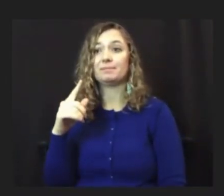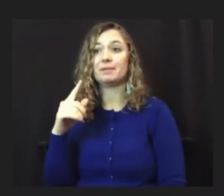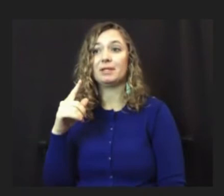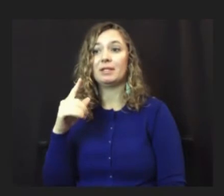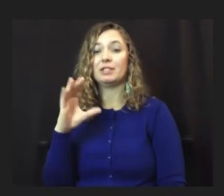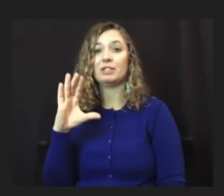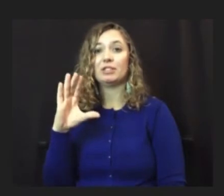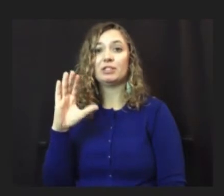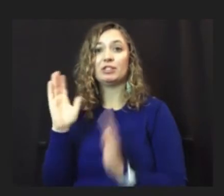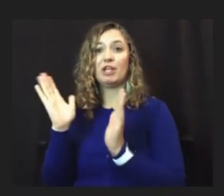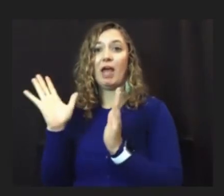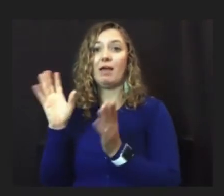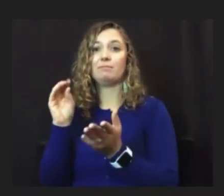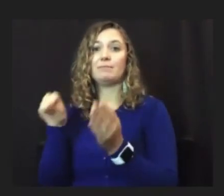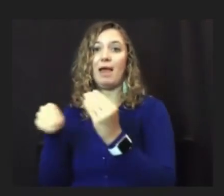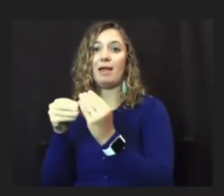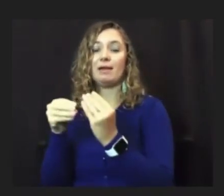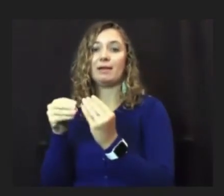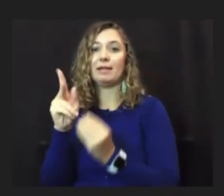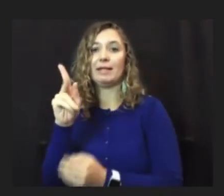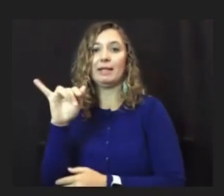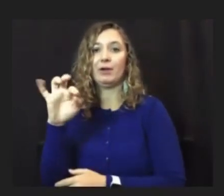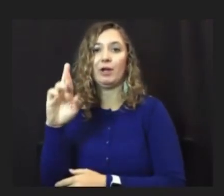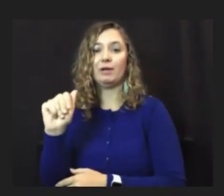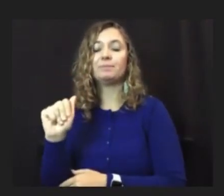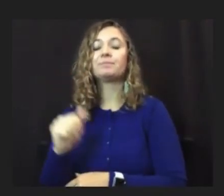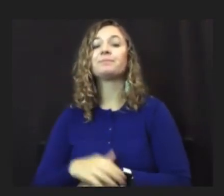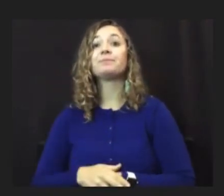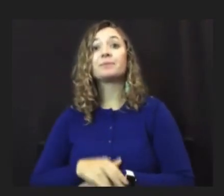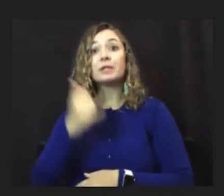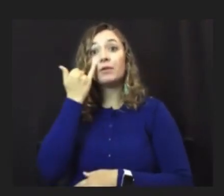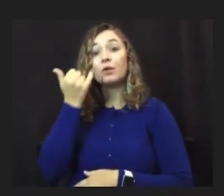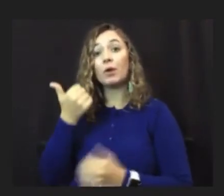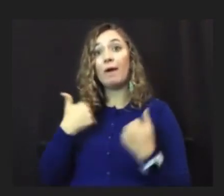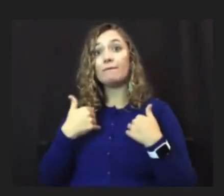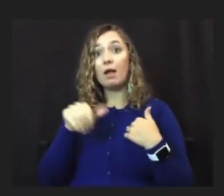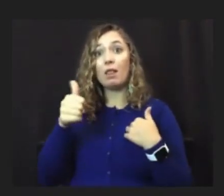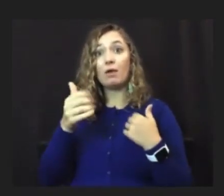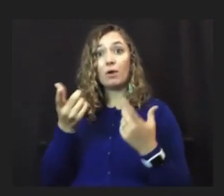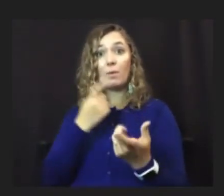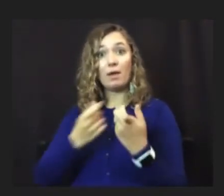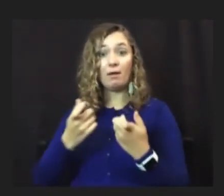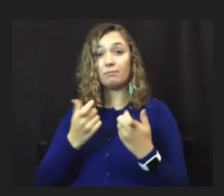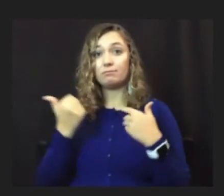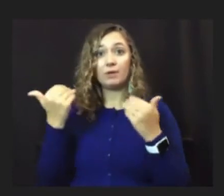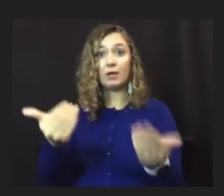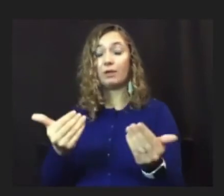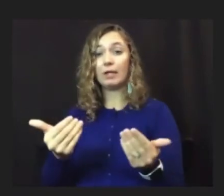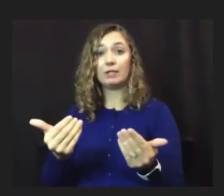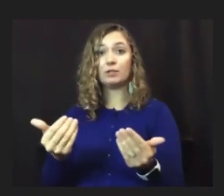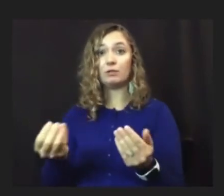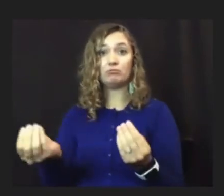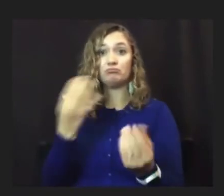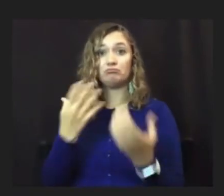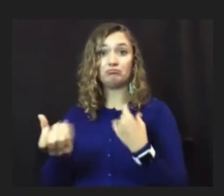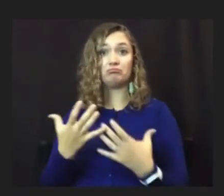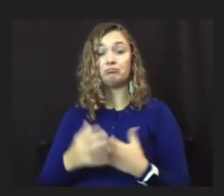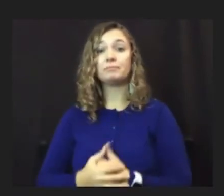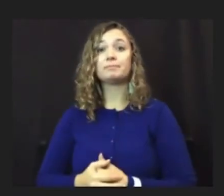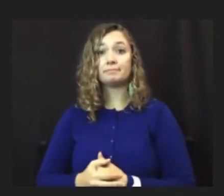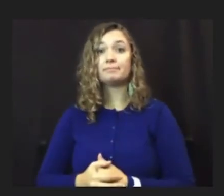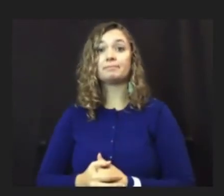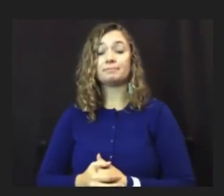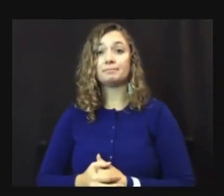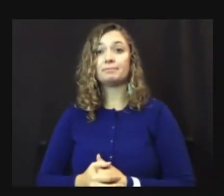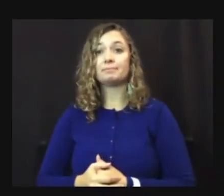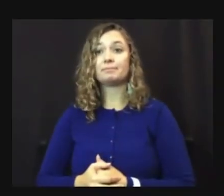Kira. And if you have other questions for us, feel free to pop them in, and